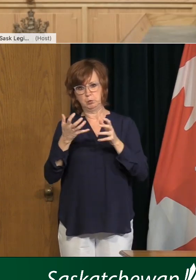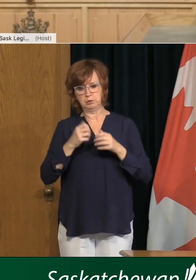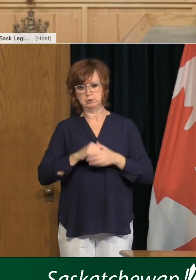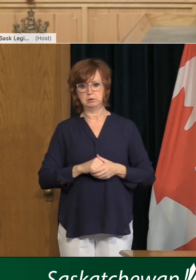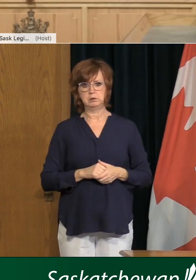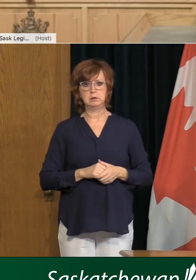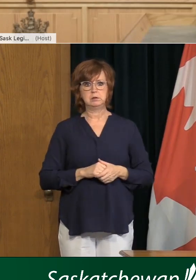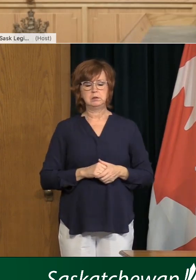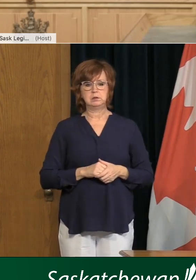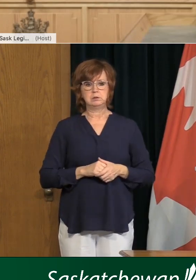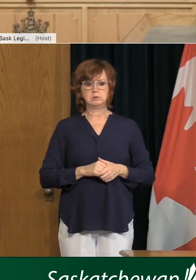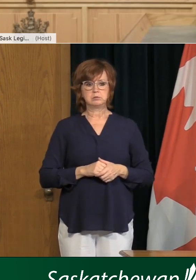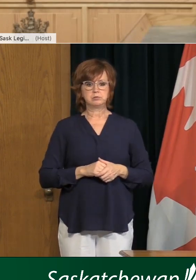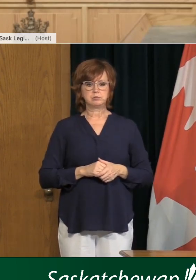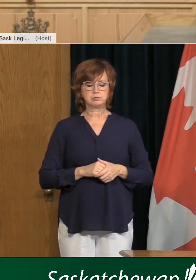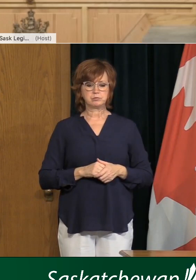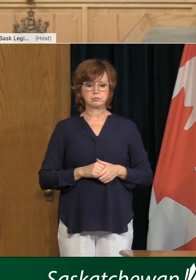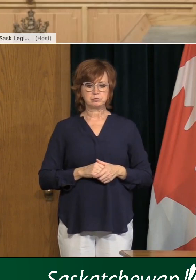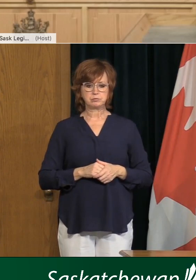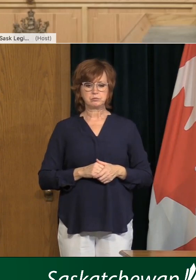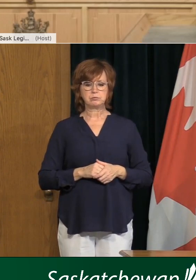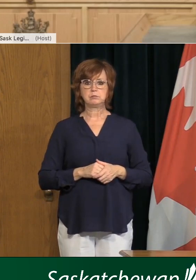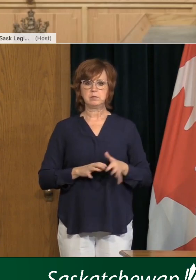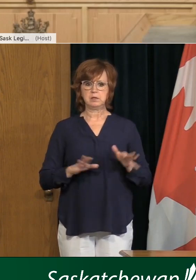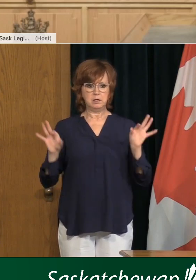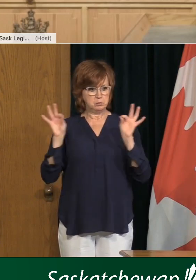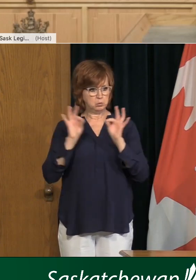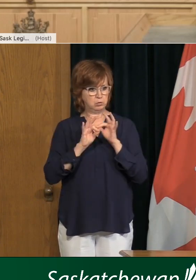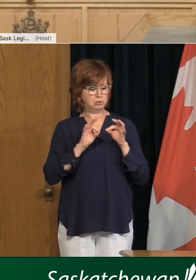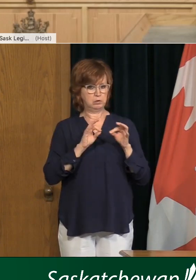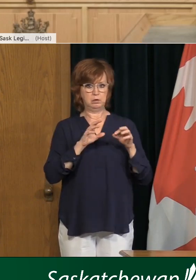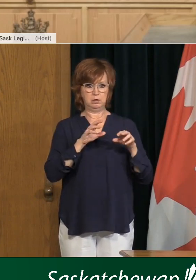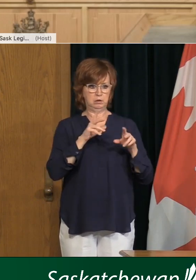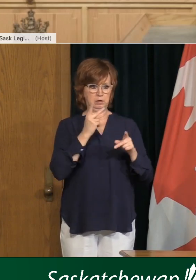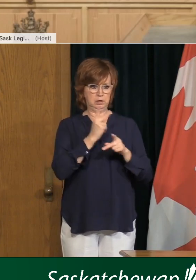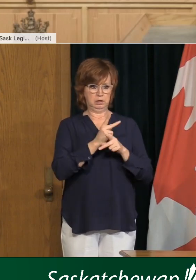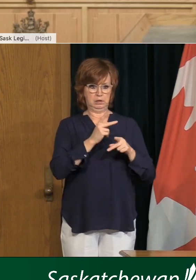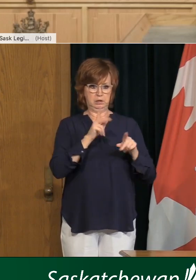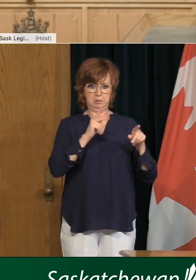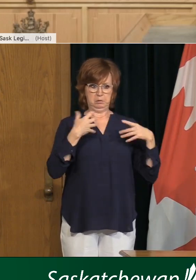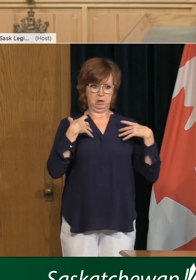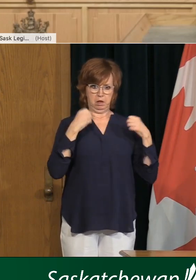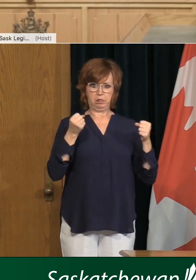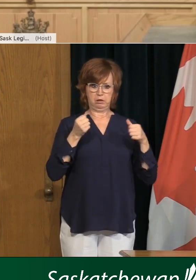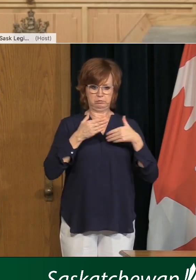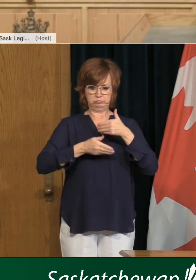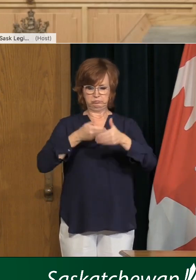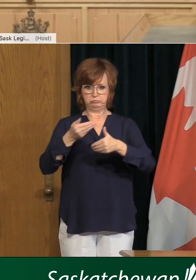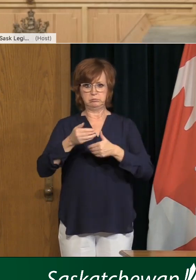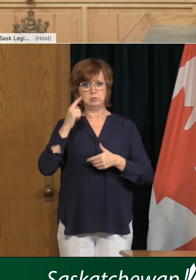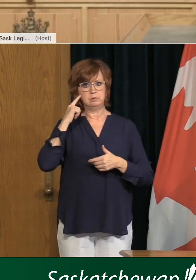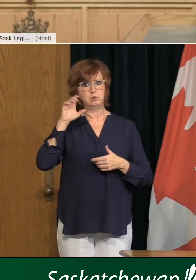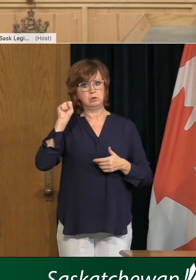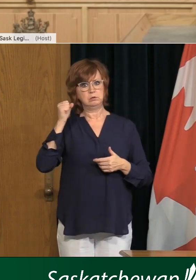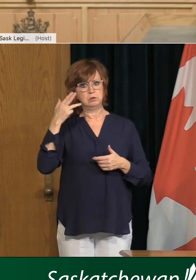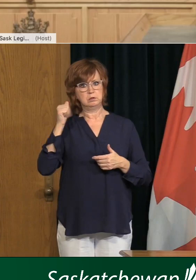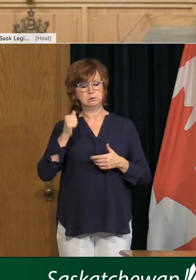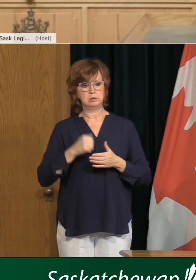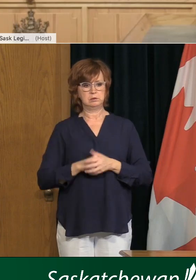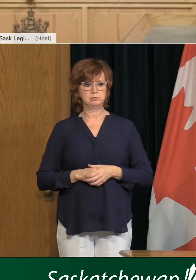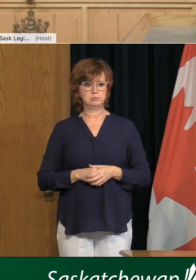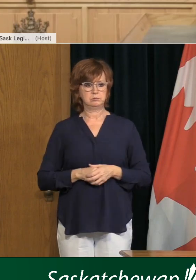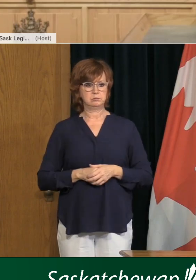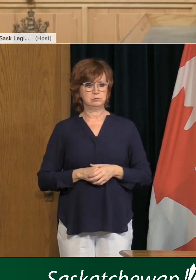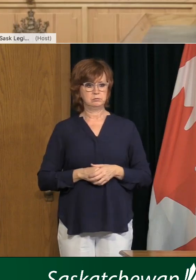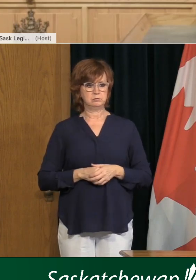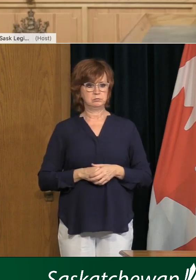of maintaining the health workforce for the SHA going forward. Next slide,